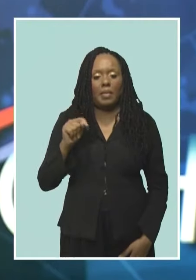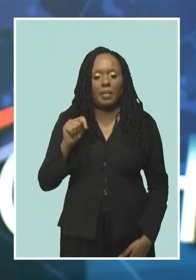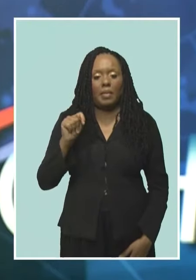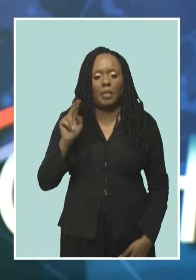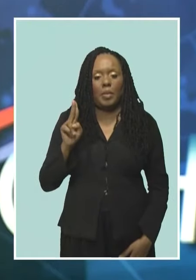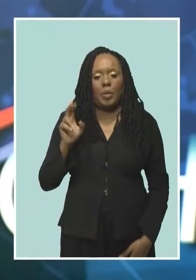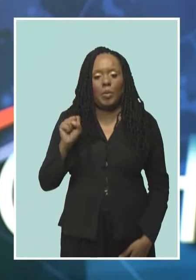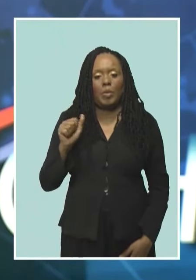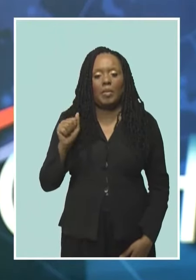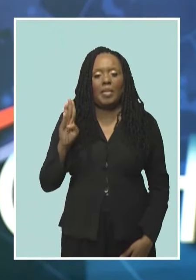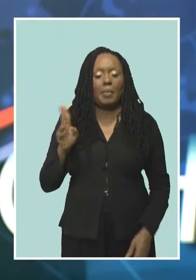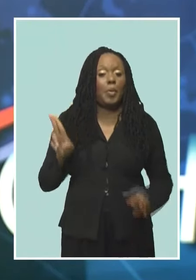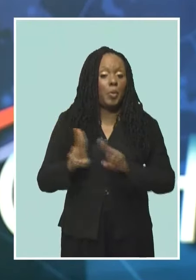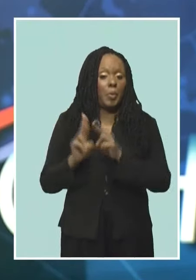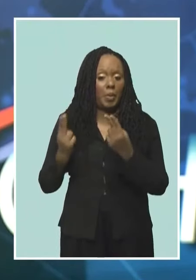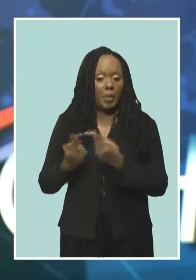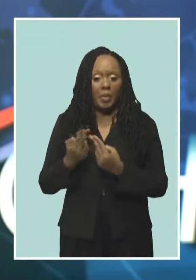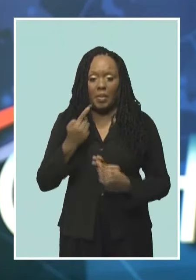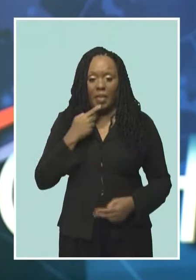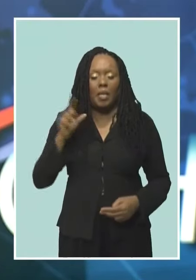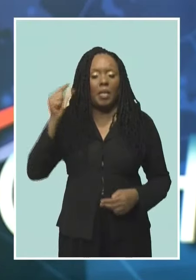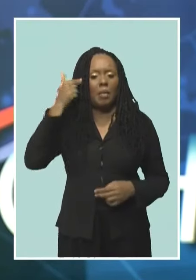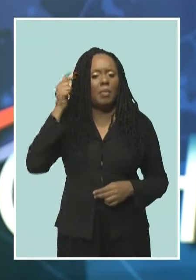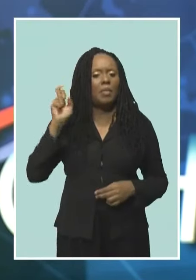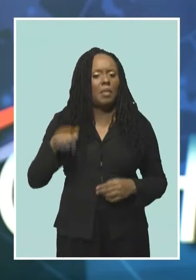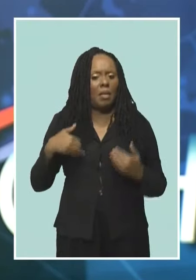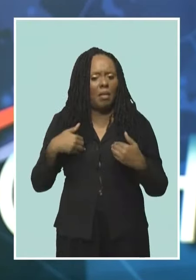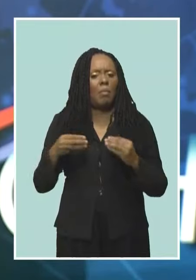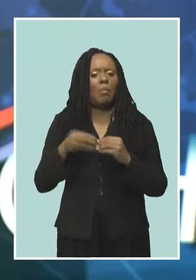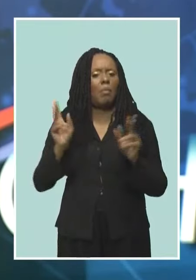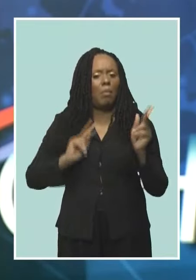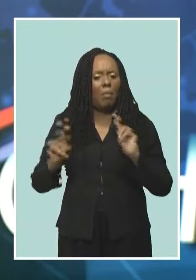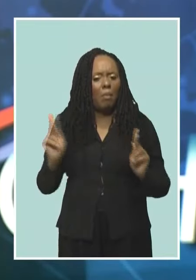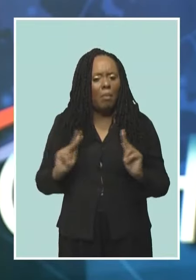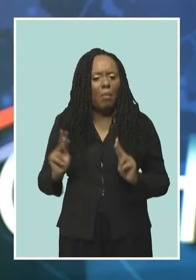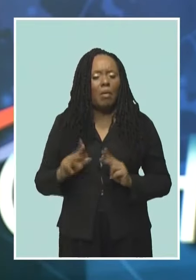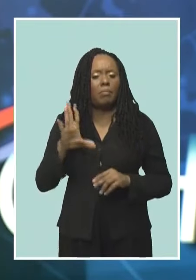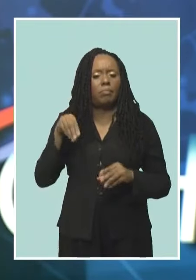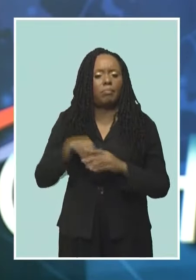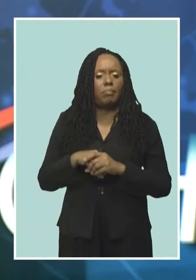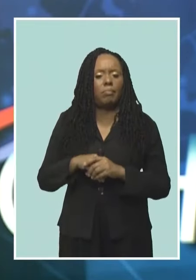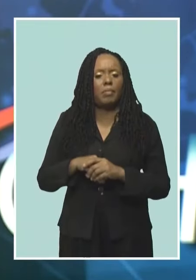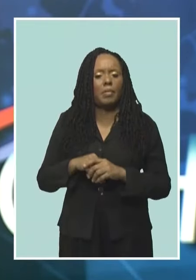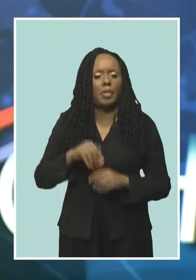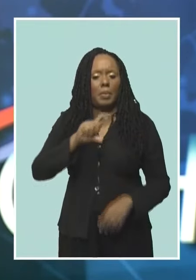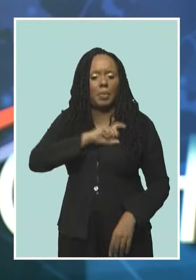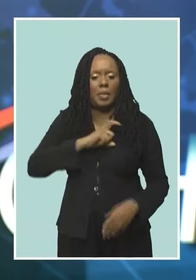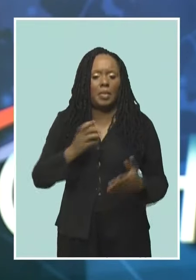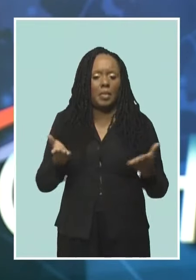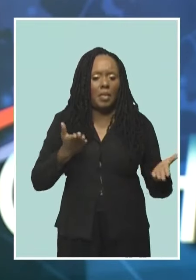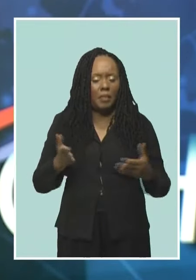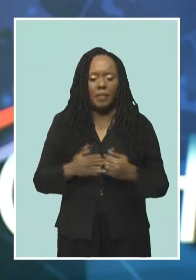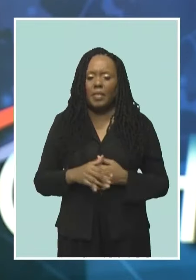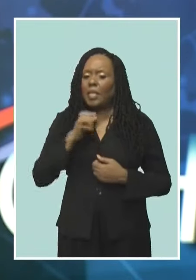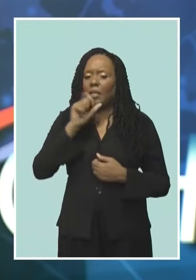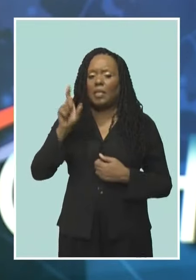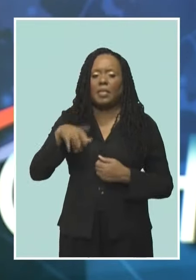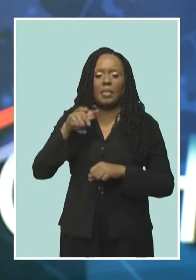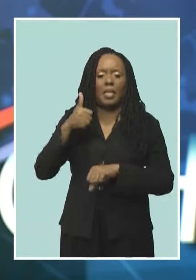Dennis DePisa, says government should put more manpower and resources into the Barbados Police Service instead of establishing a